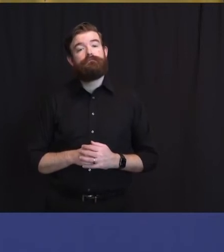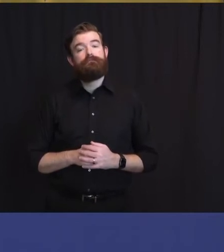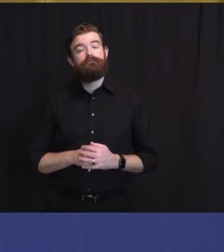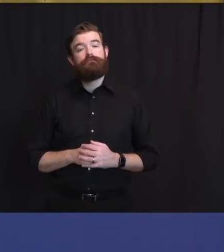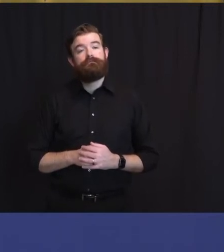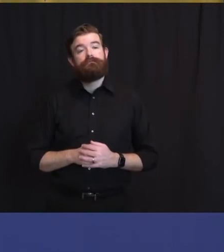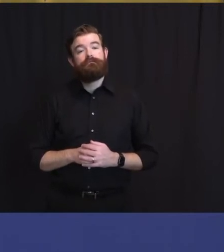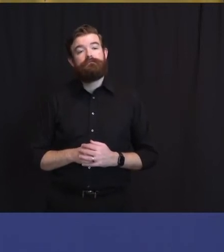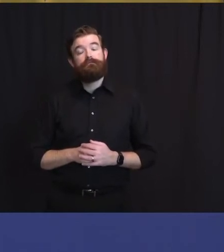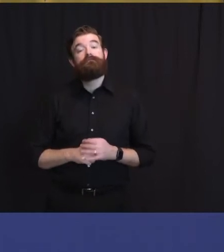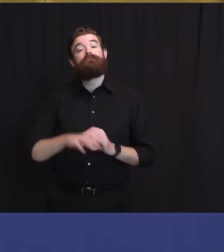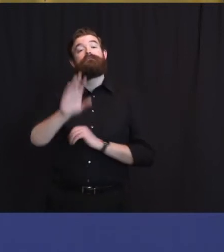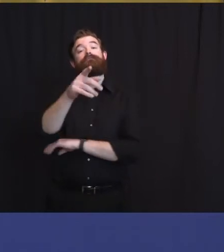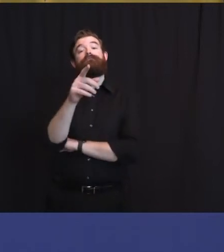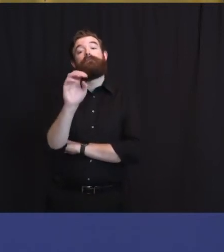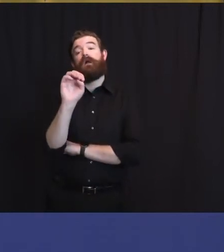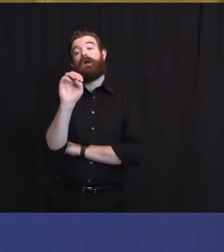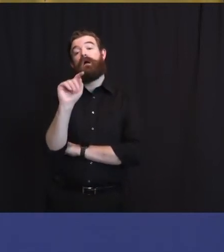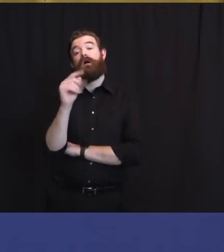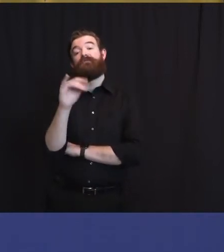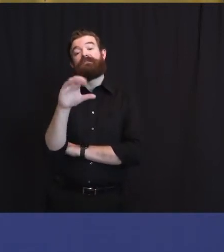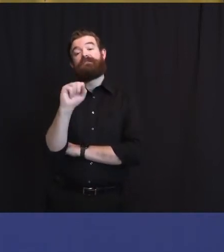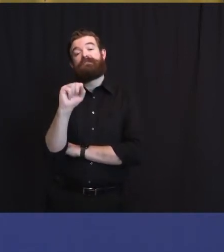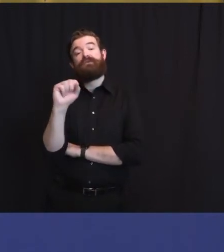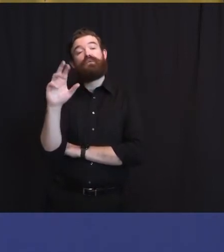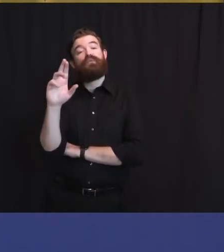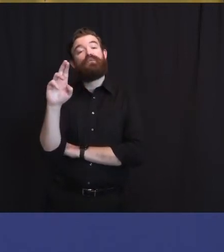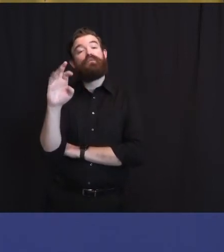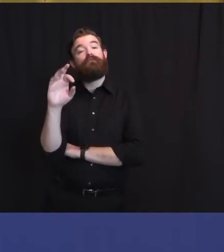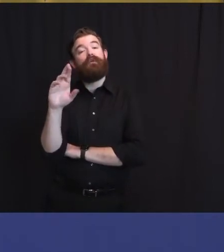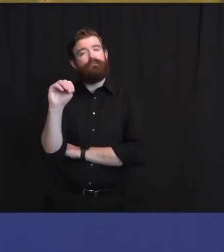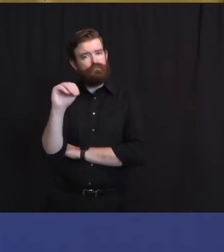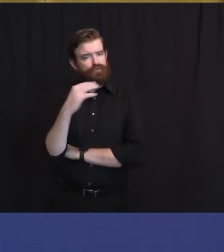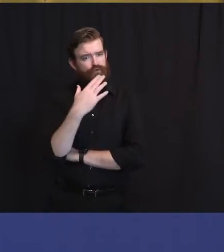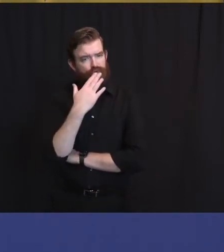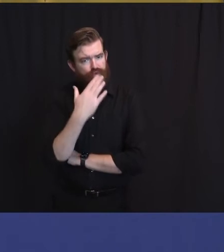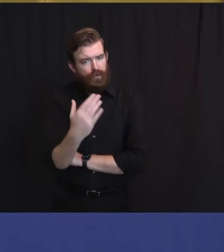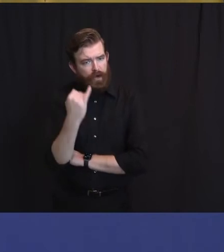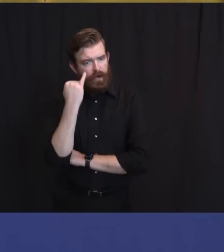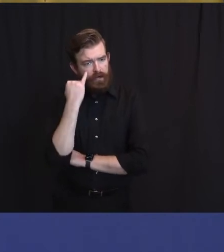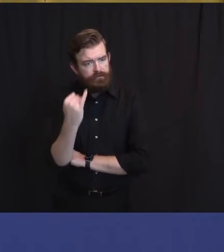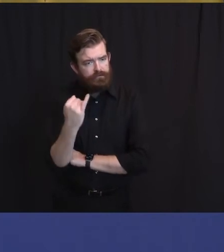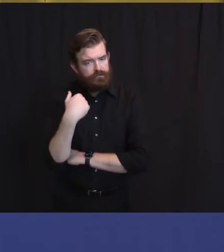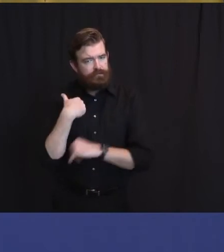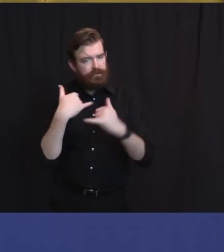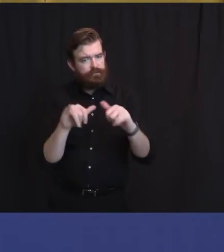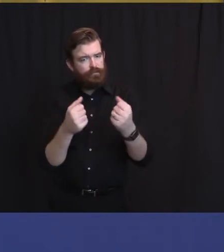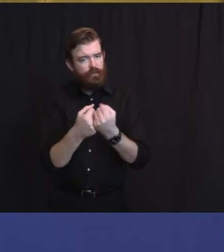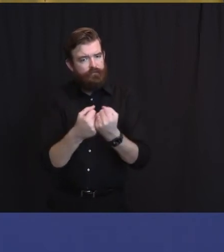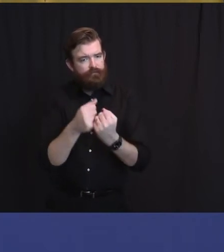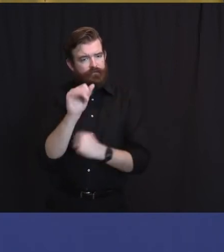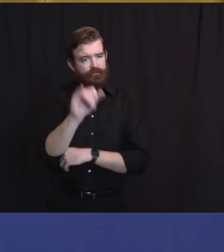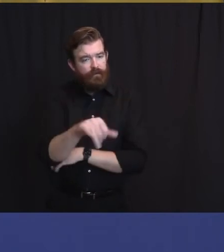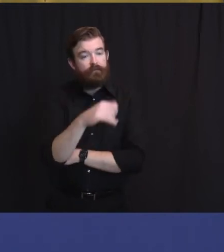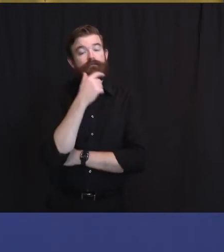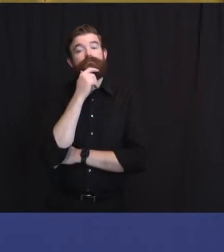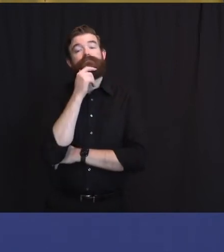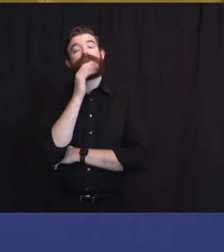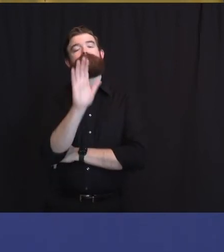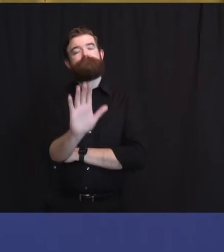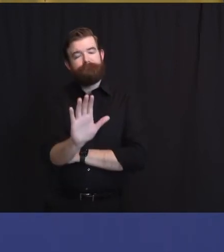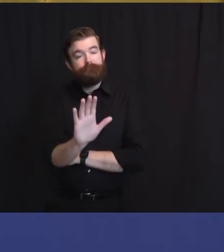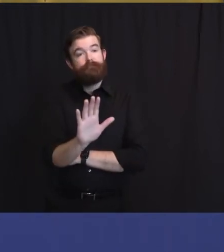ethics reform, I think is good hygiene, good housekeeping, and I still stand by that. Where that goes, I don't know. It's clearly one